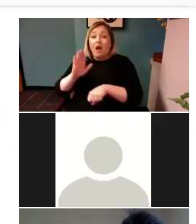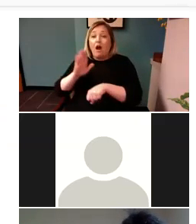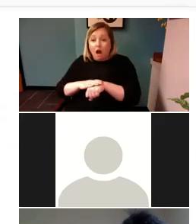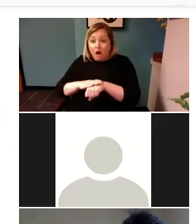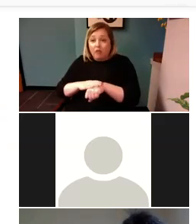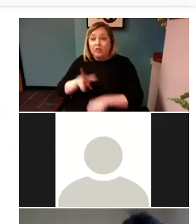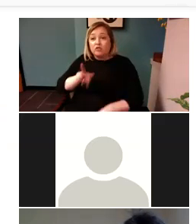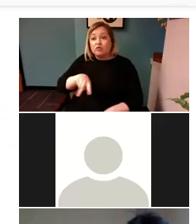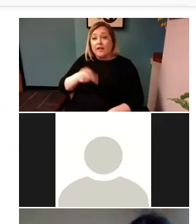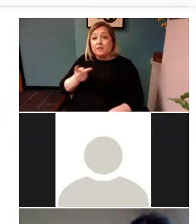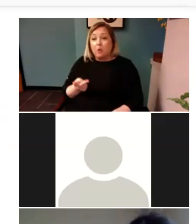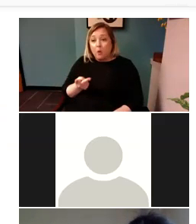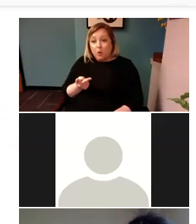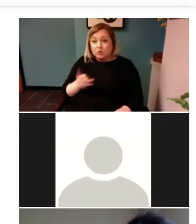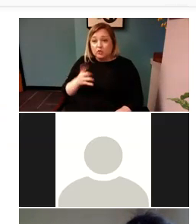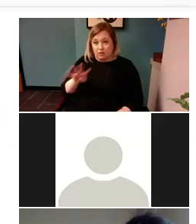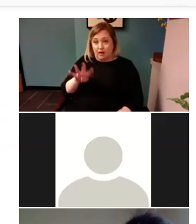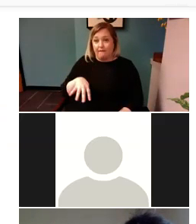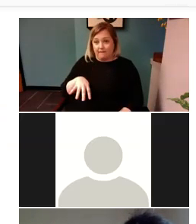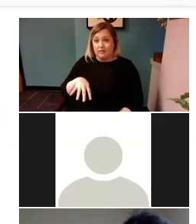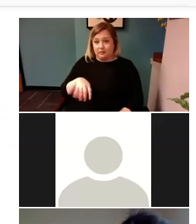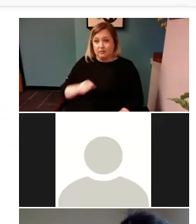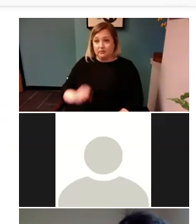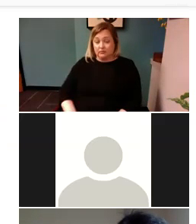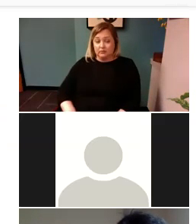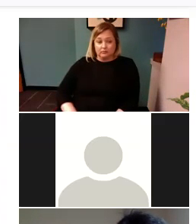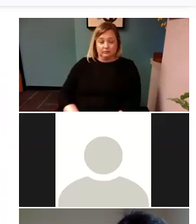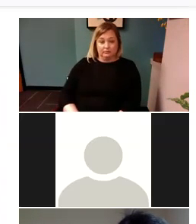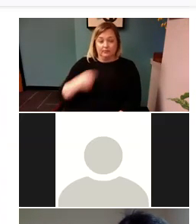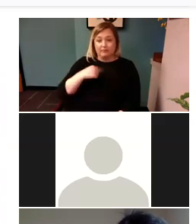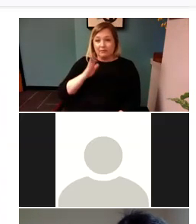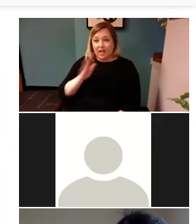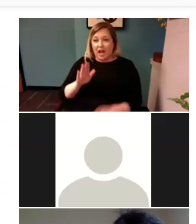graph, right? So let me just write that down.